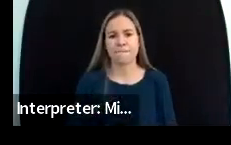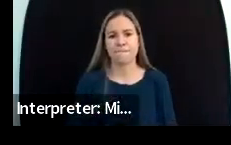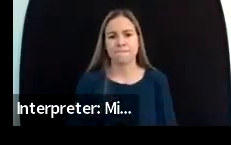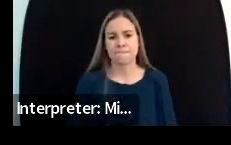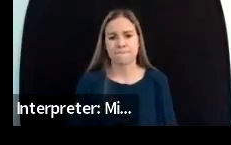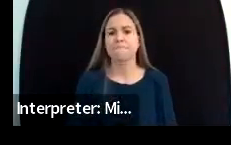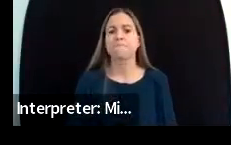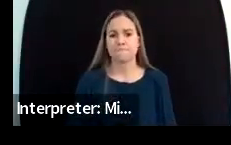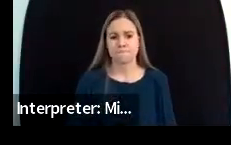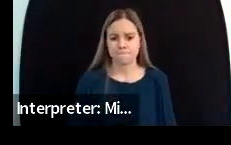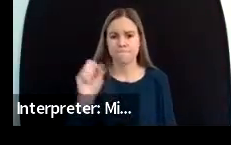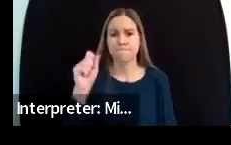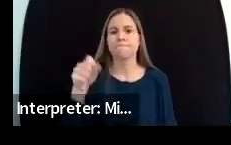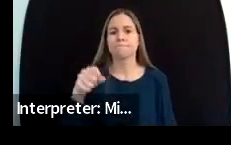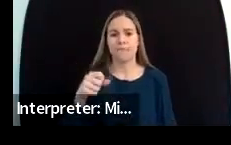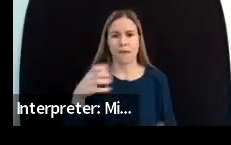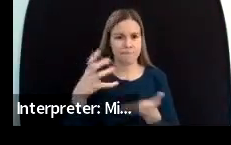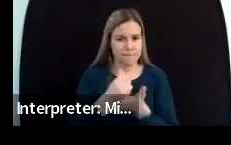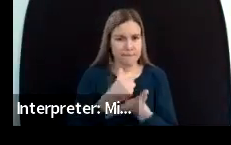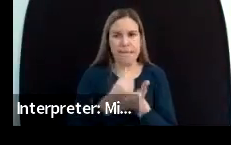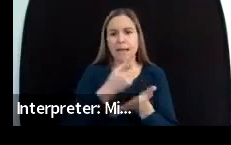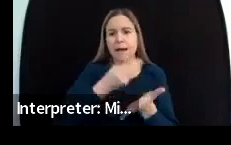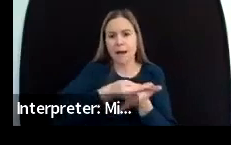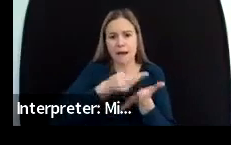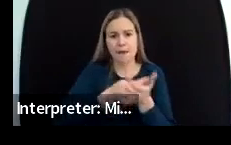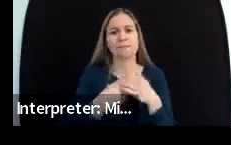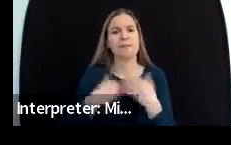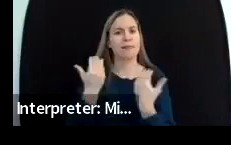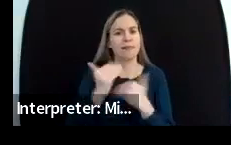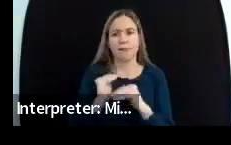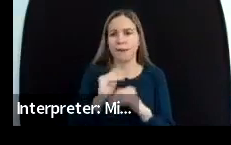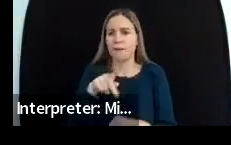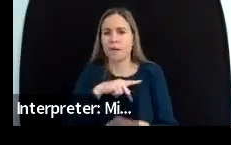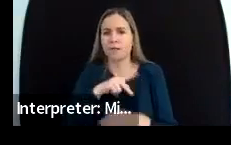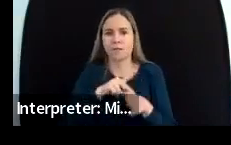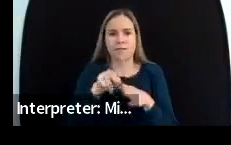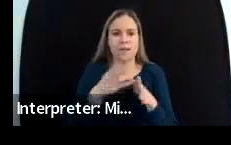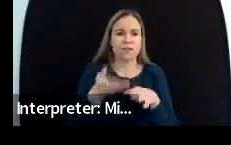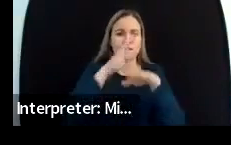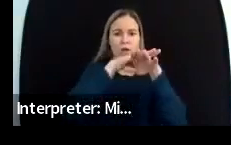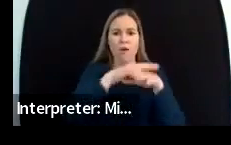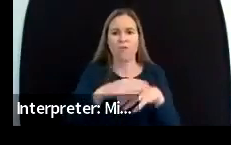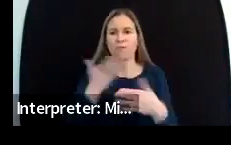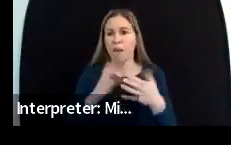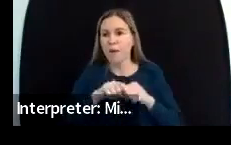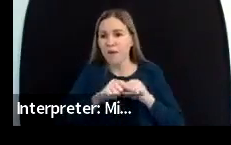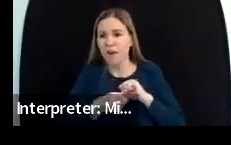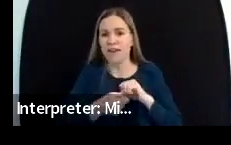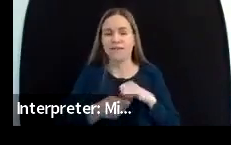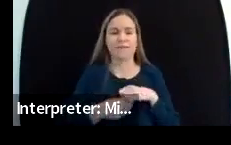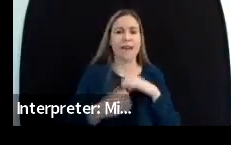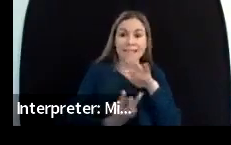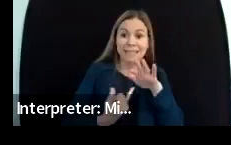Yep, income, limited personal and professional growth opportunities, grief, social isolation. So that's something that came up